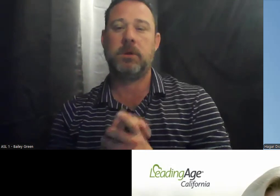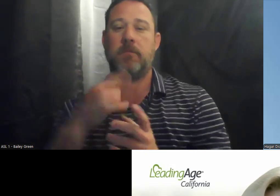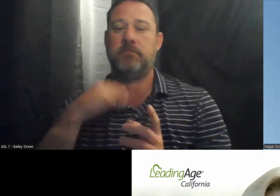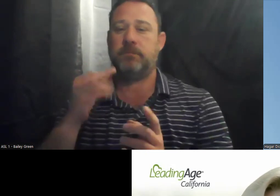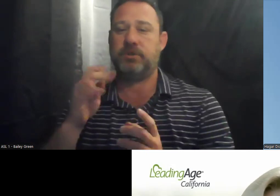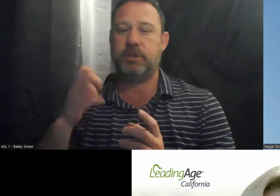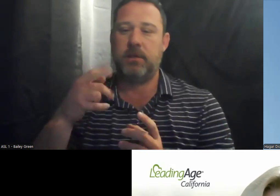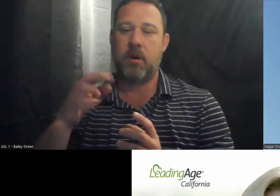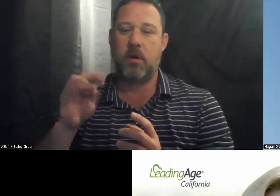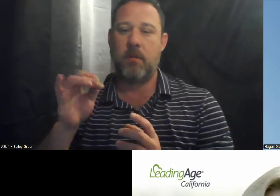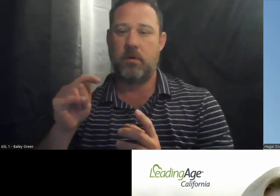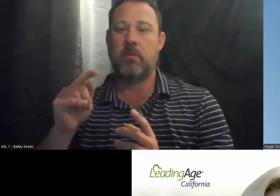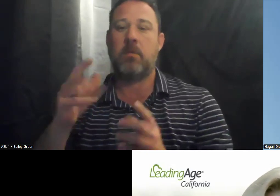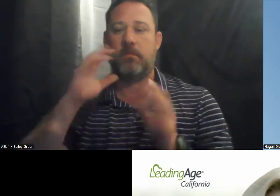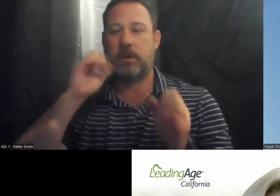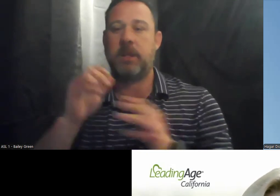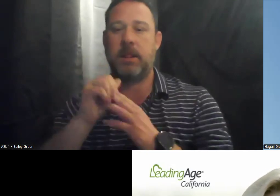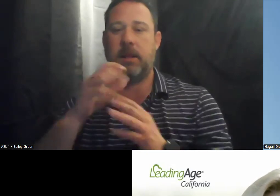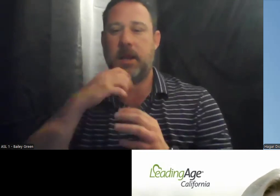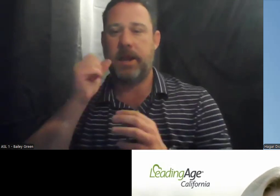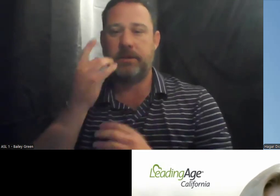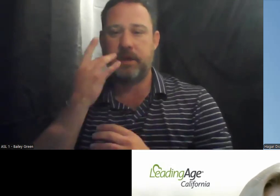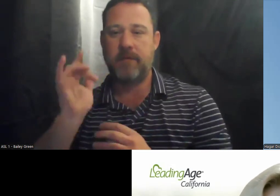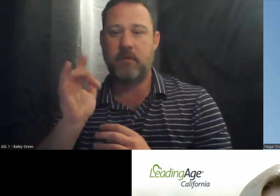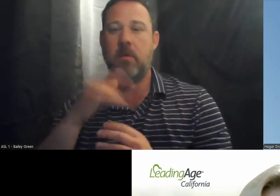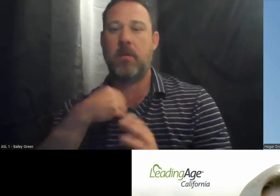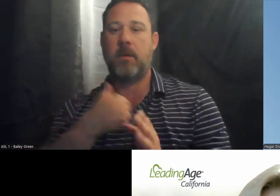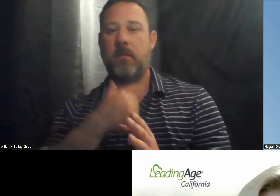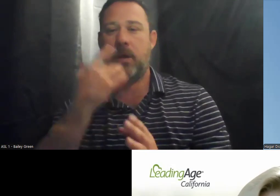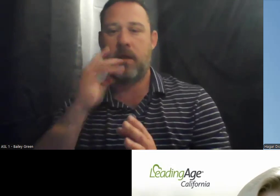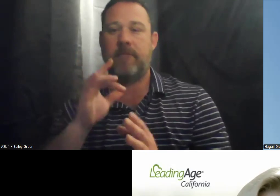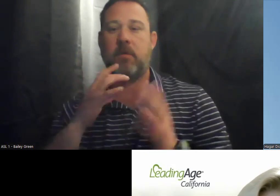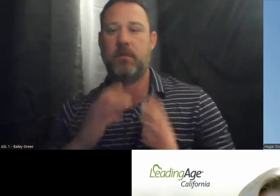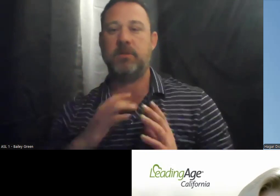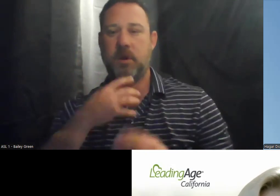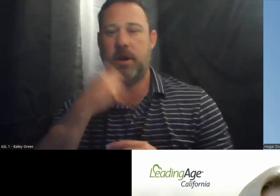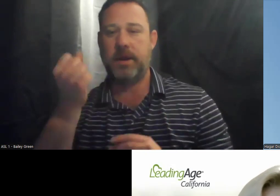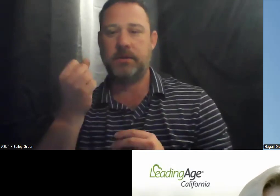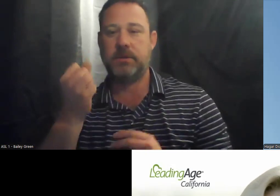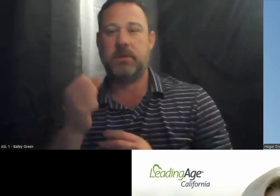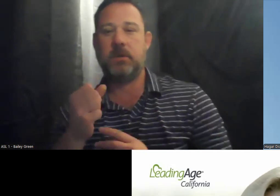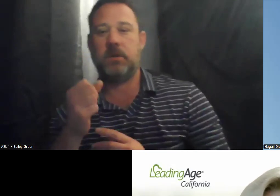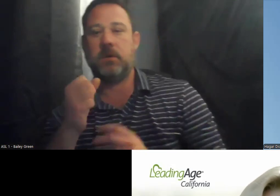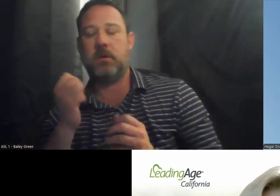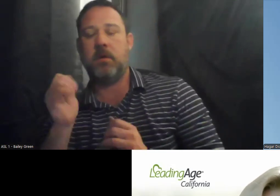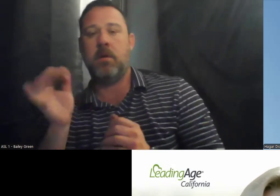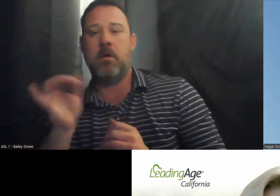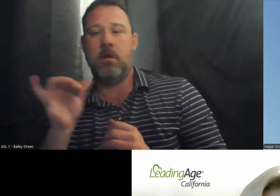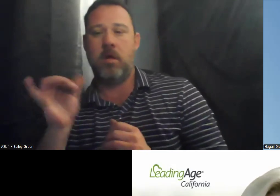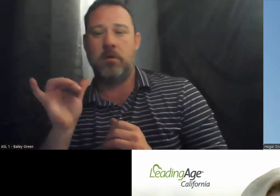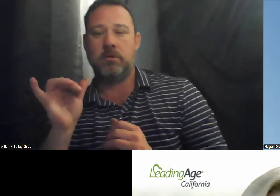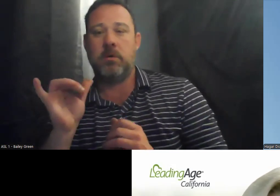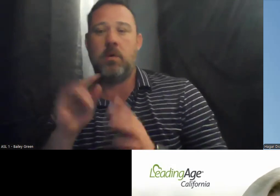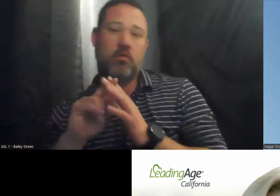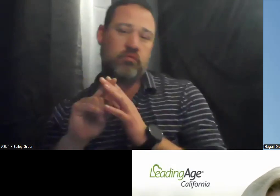the president and CEO of Leading Age California. I also am a member of the California Commission on Aging and also an